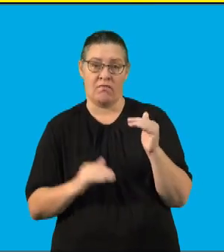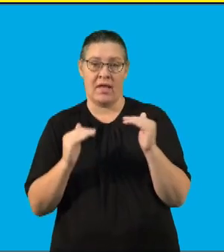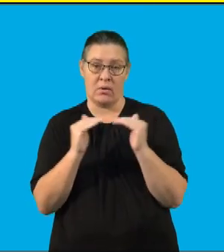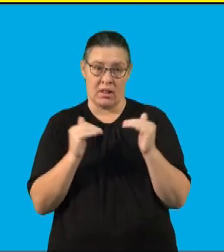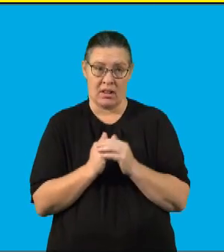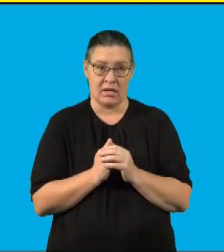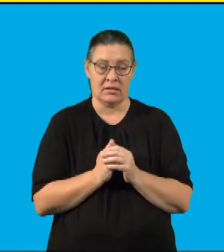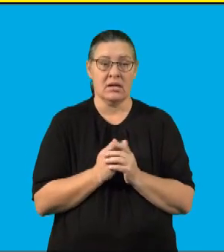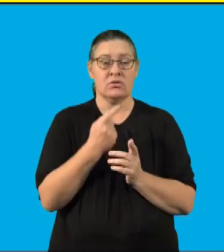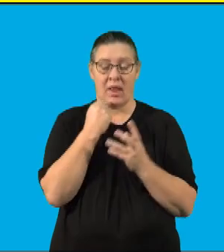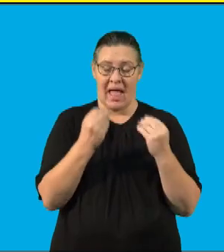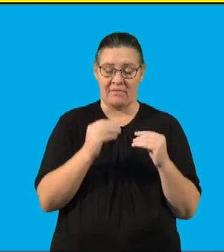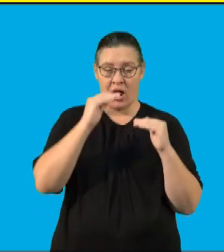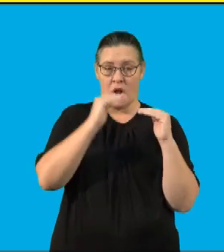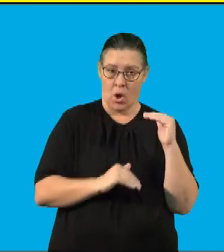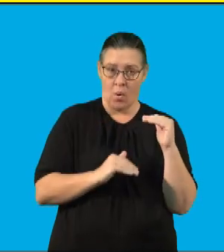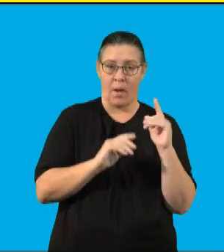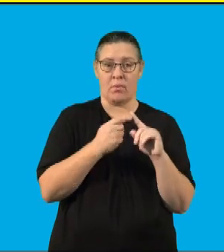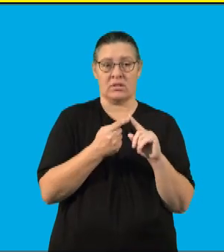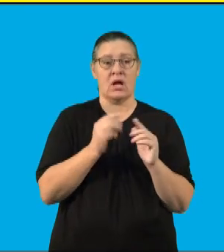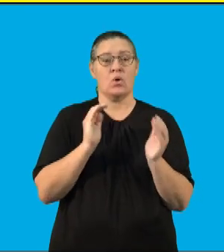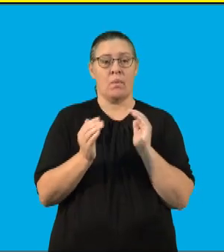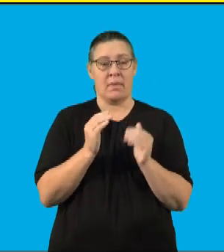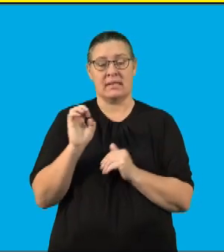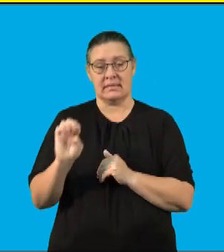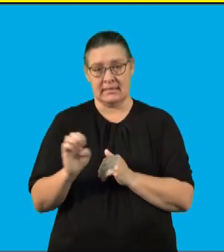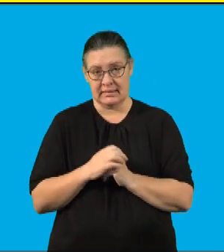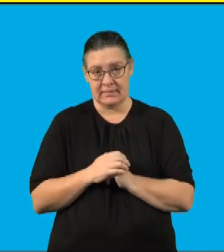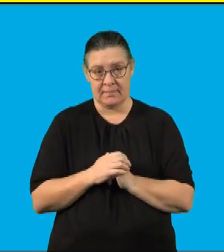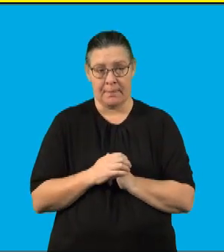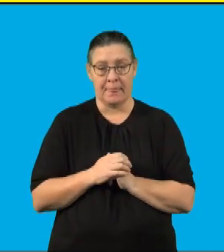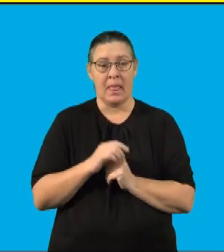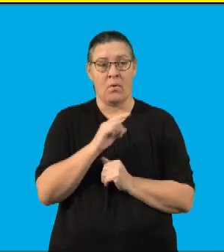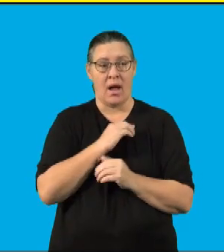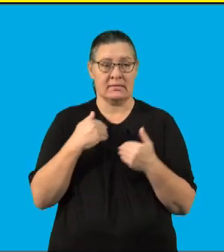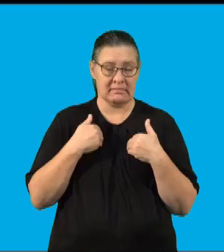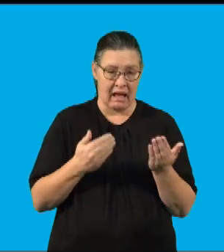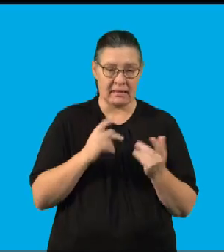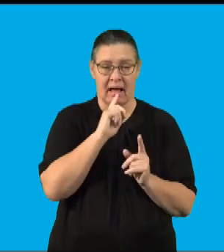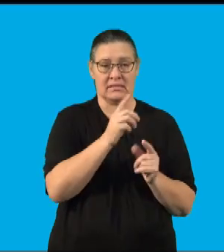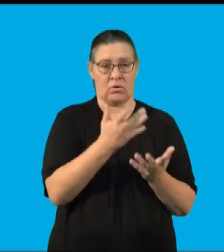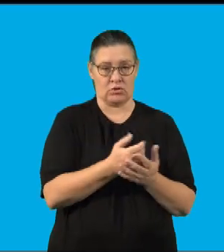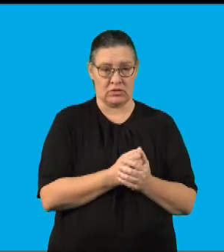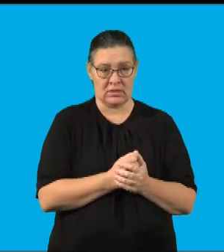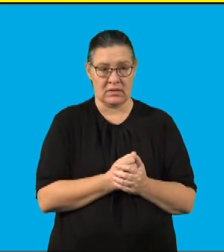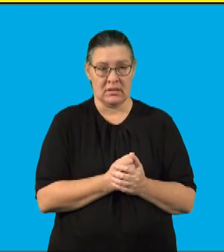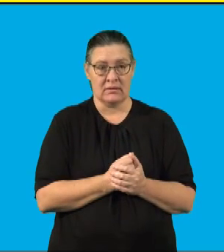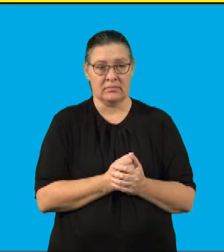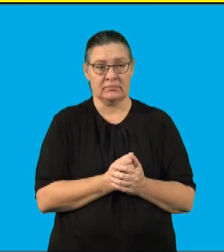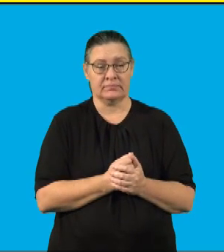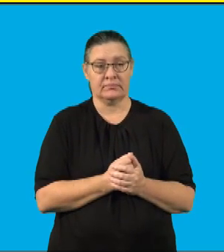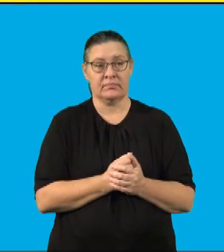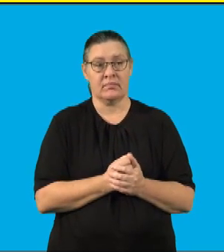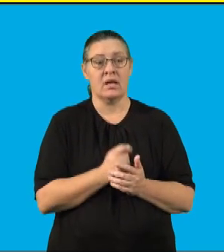So compound D is going to have a lower boiling point as compared to compound E. So we start by answering the question.